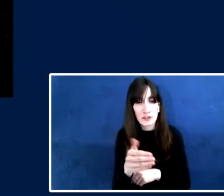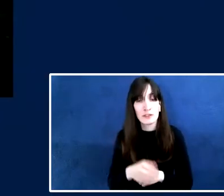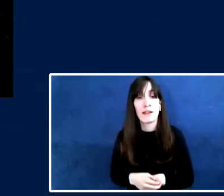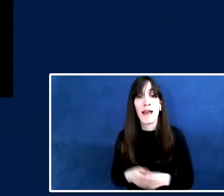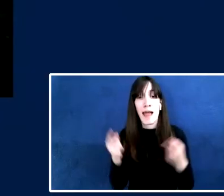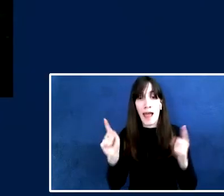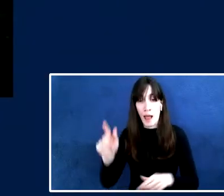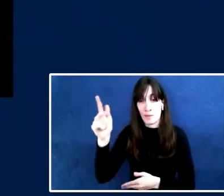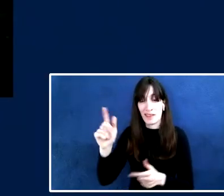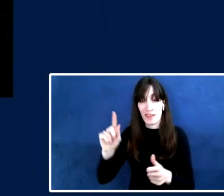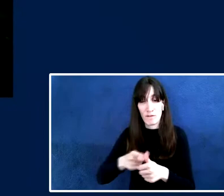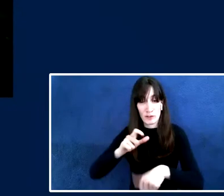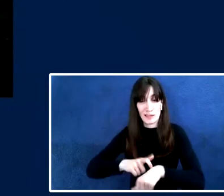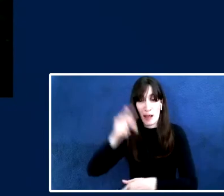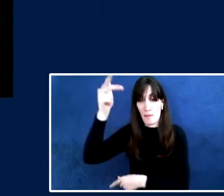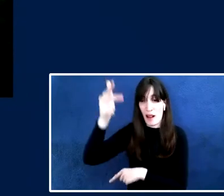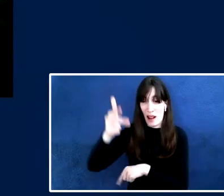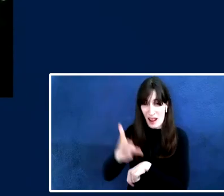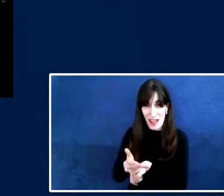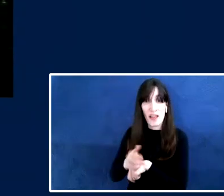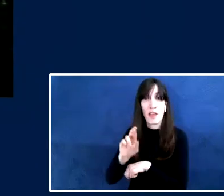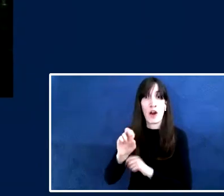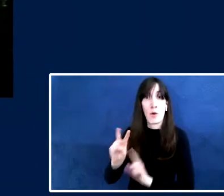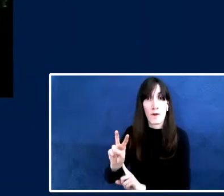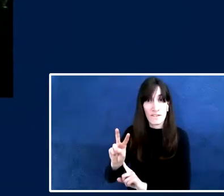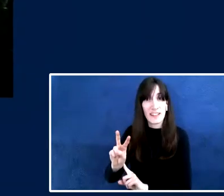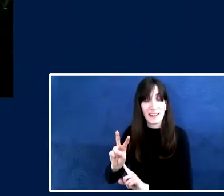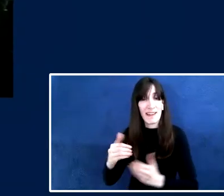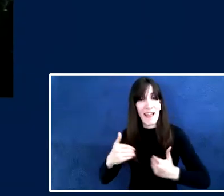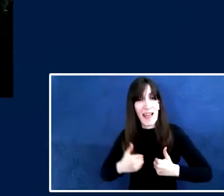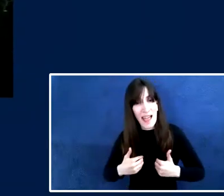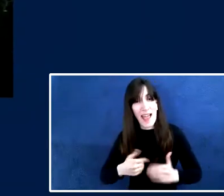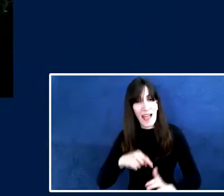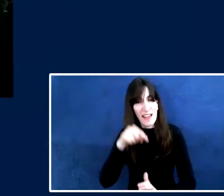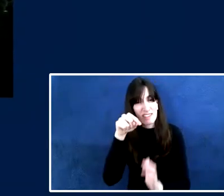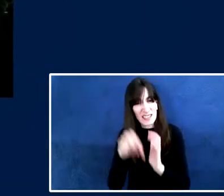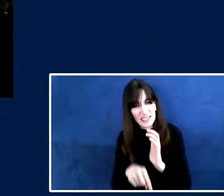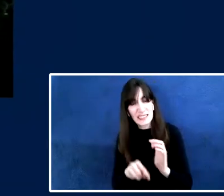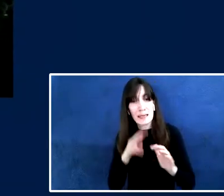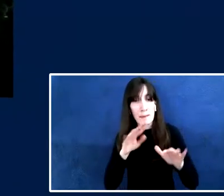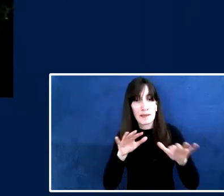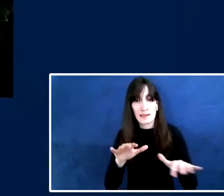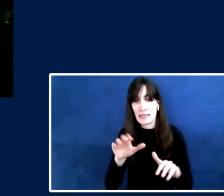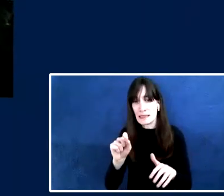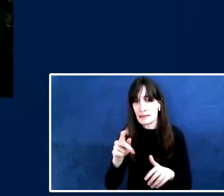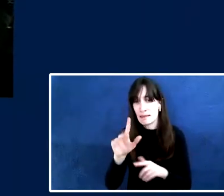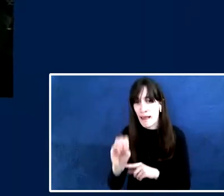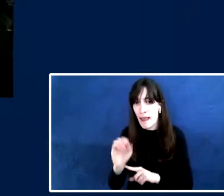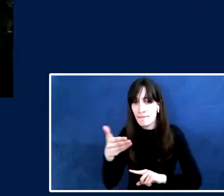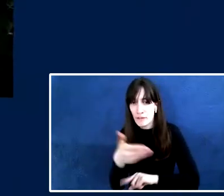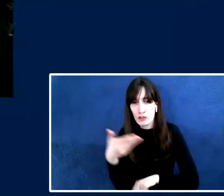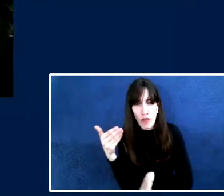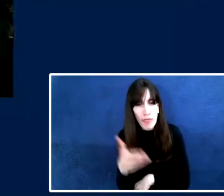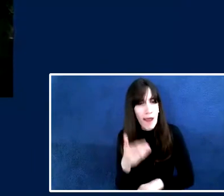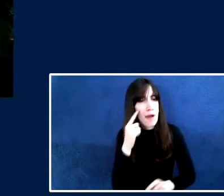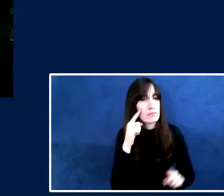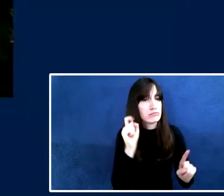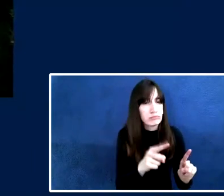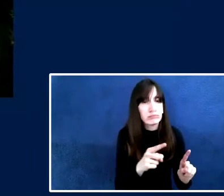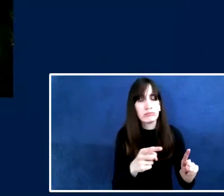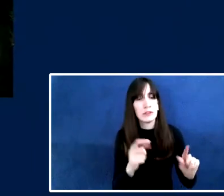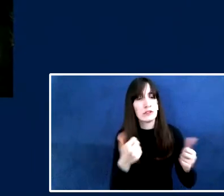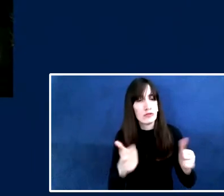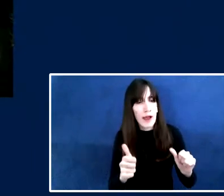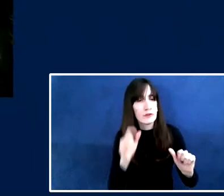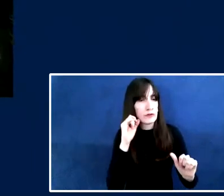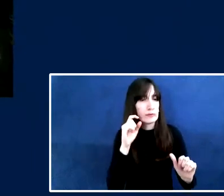Knut flew in and landed, there was a large deep sea skate sitting here. And so we're trying to identify those animals in a couple ways. One